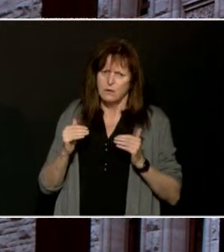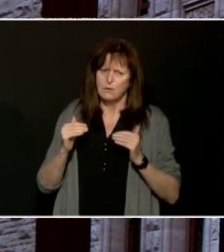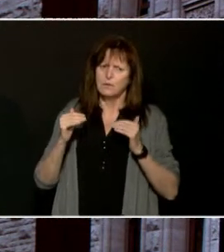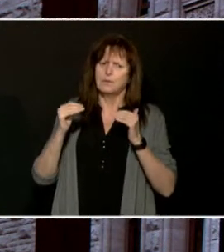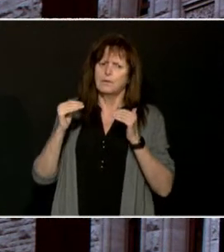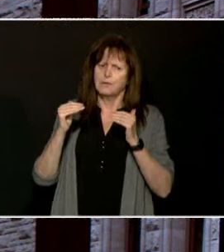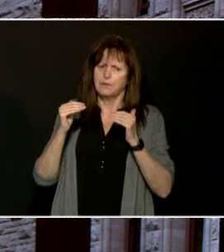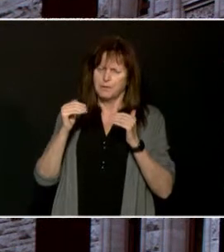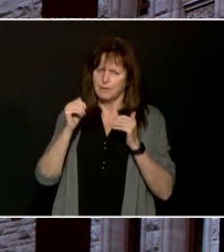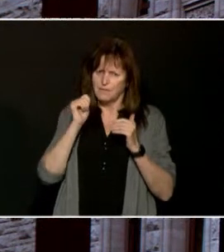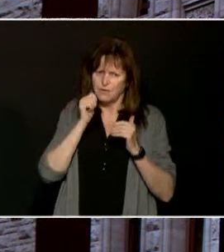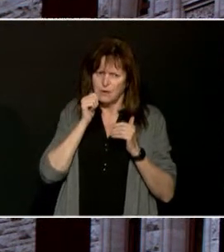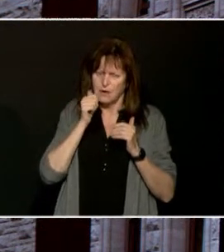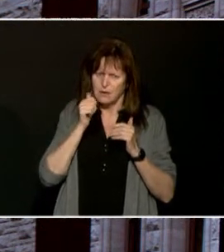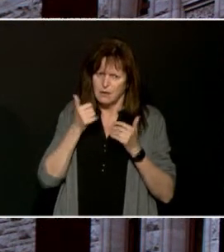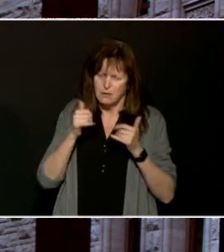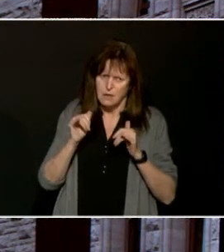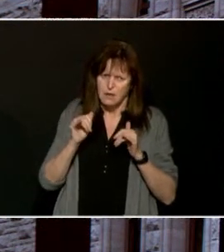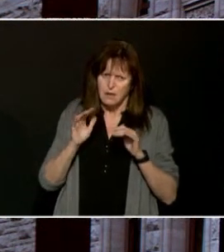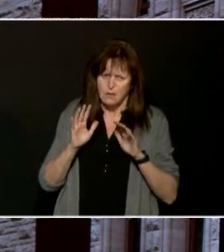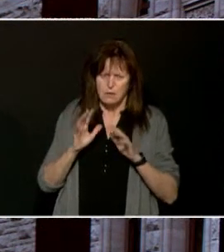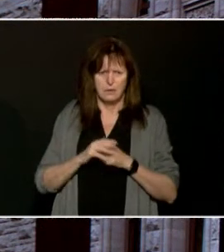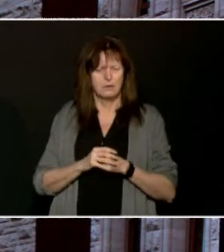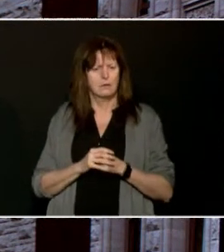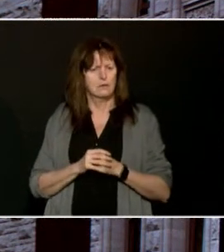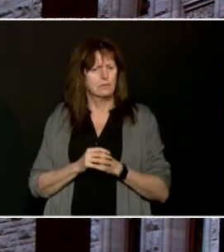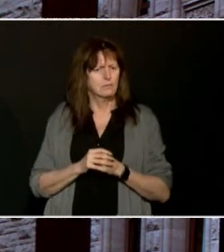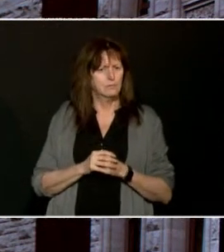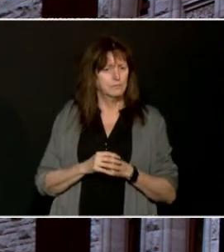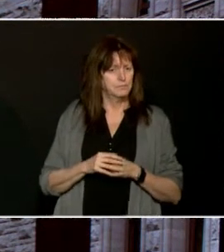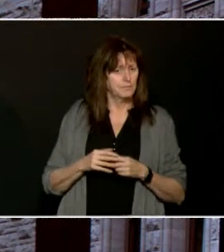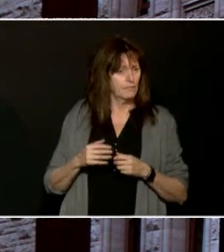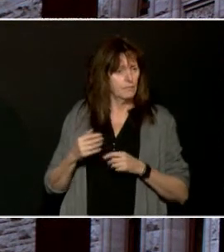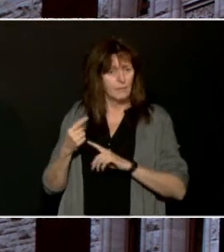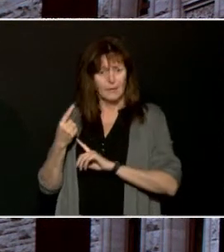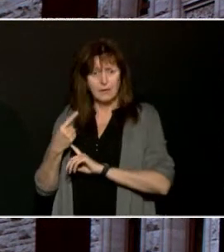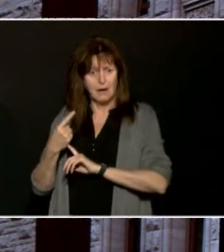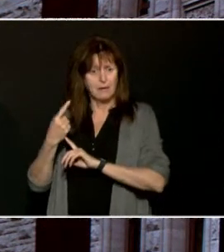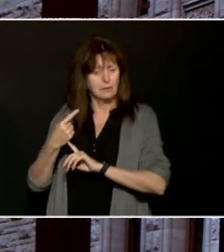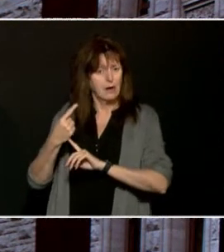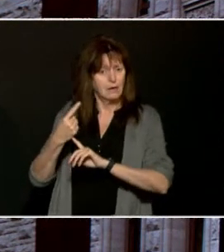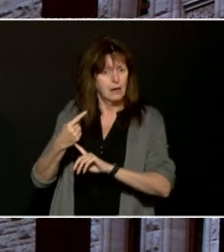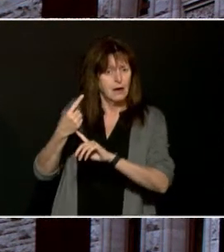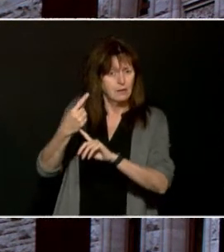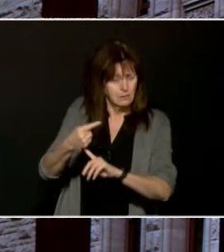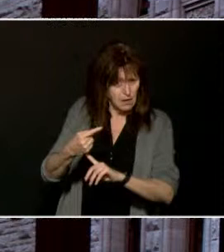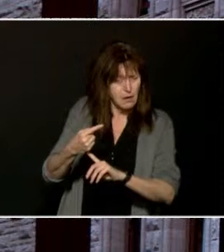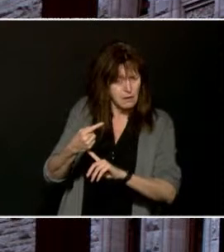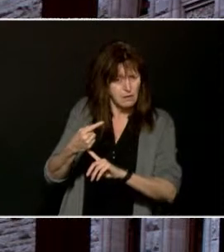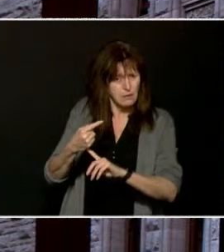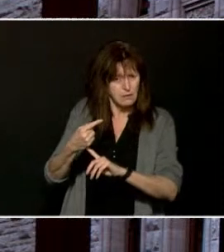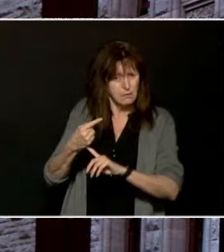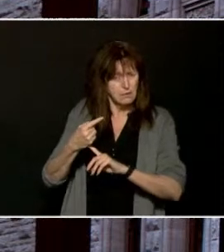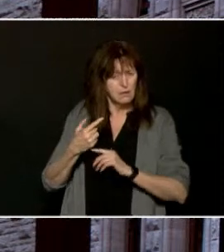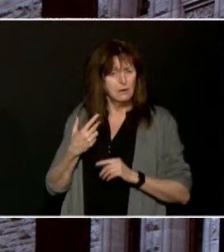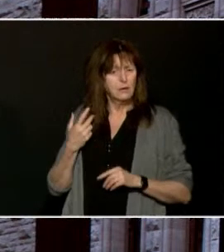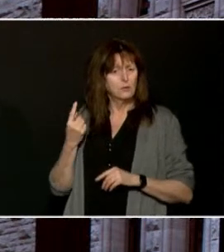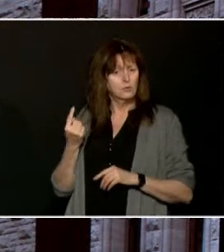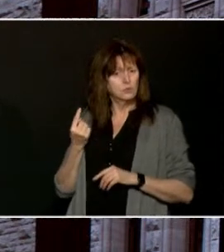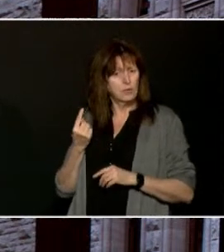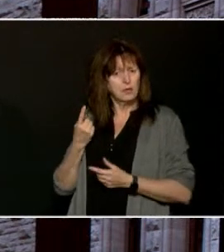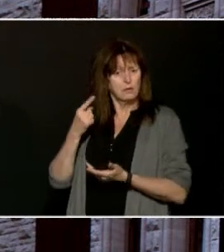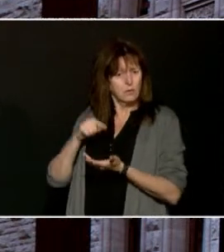day. Looking at the days of the week, we had 1,616 cases on Tuesday,